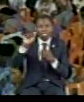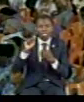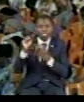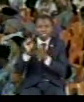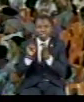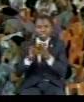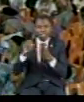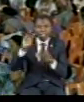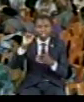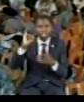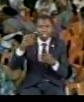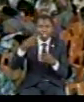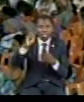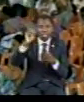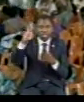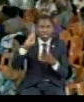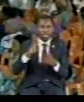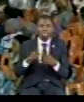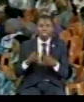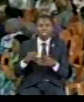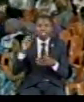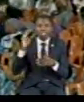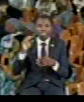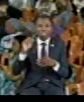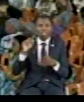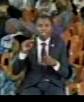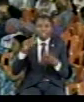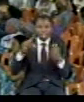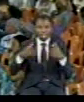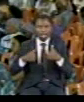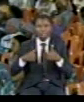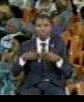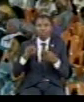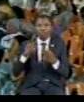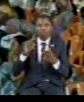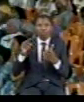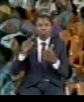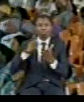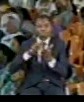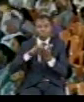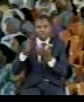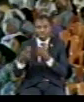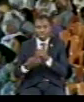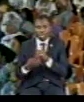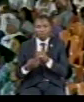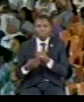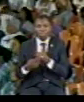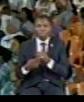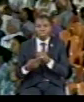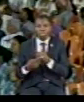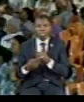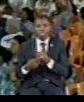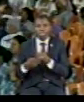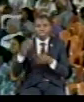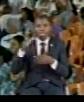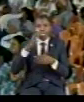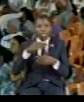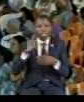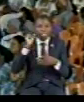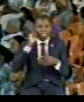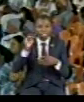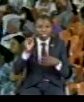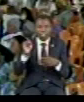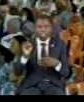All medical solutions could not solve it. And he did not even come to the crusade, really. He only came there looking for his